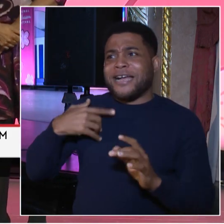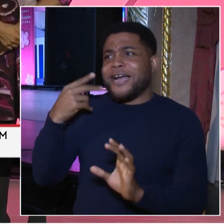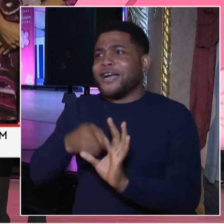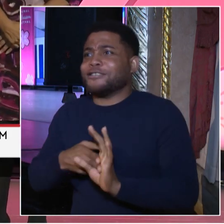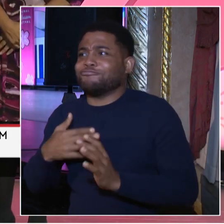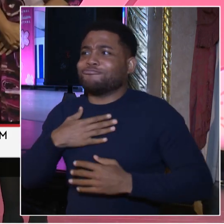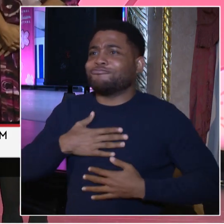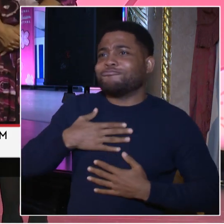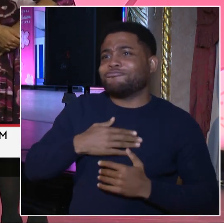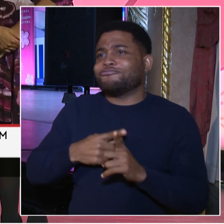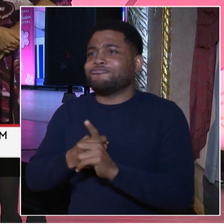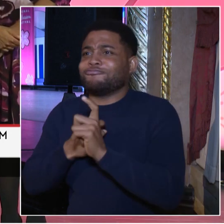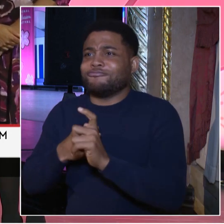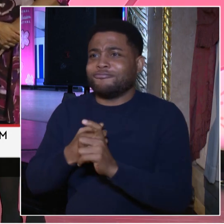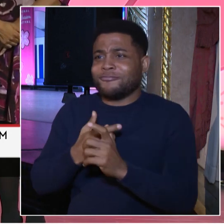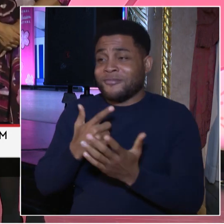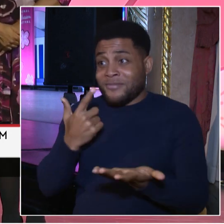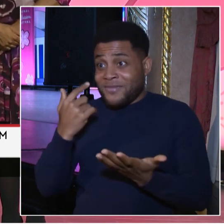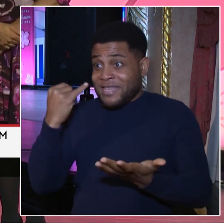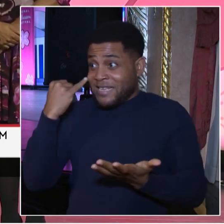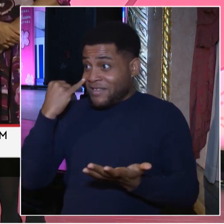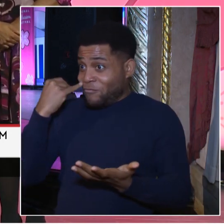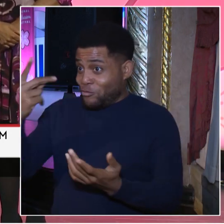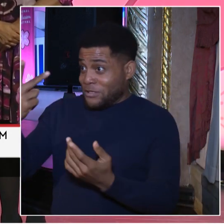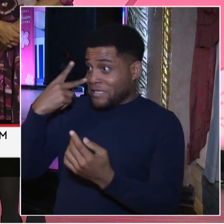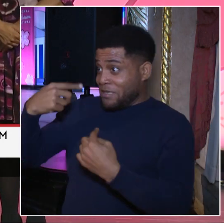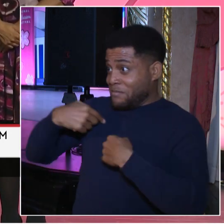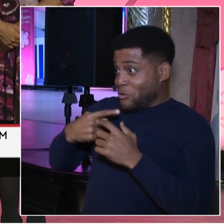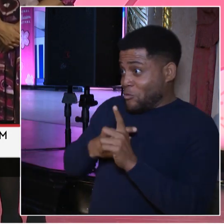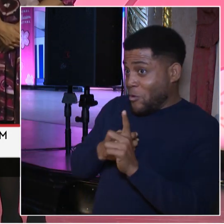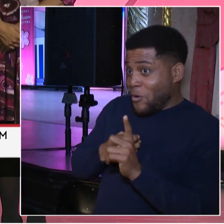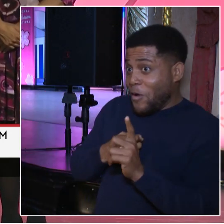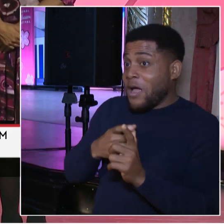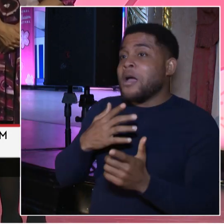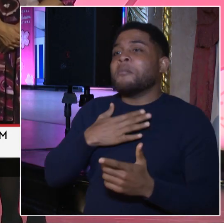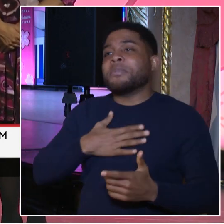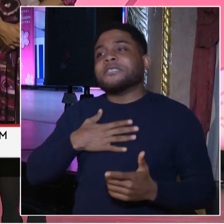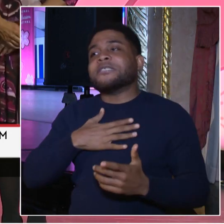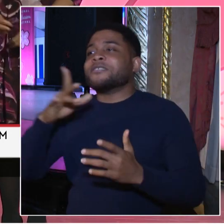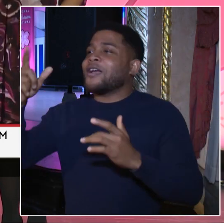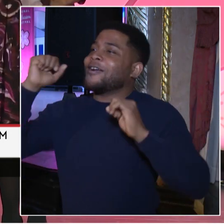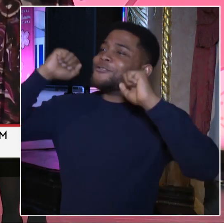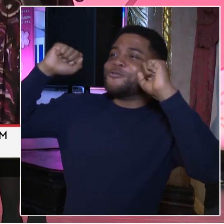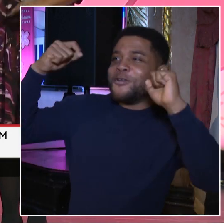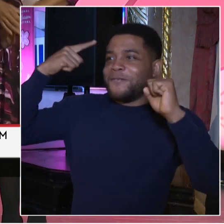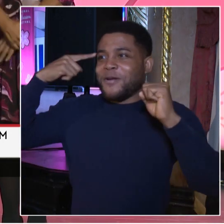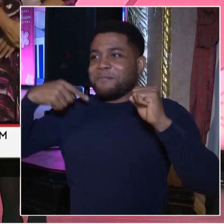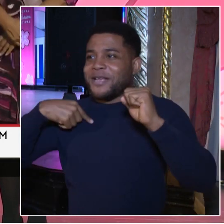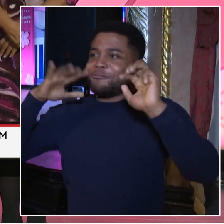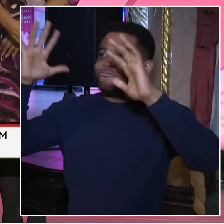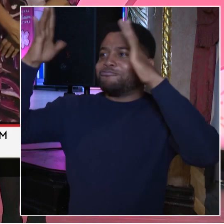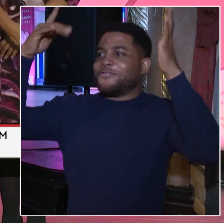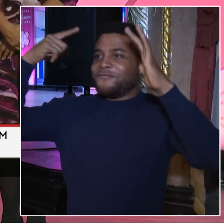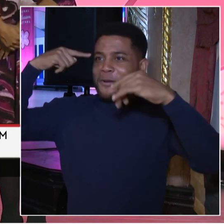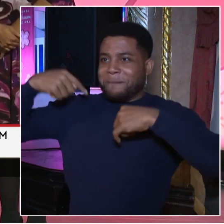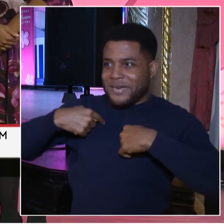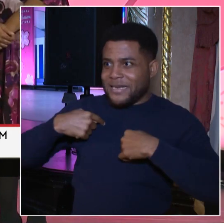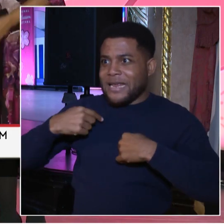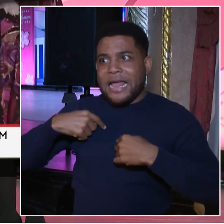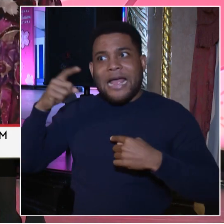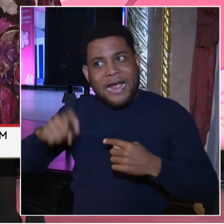So if you see me running, please do cheer me on so that I can complete the 10 miles.